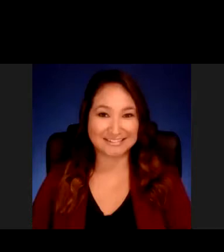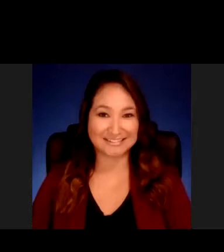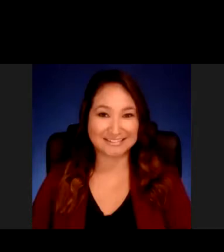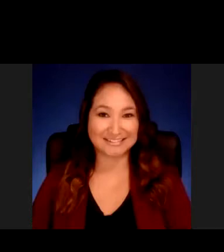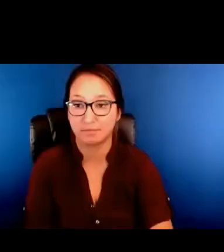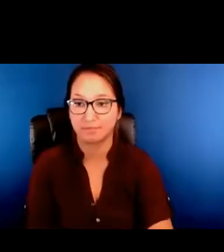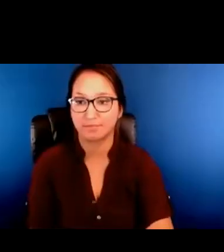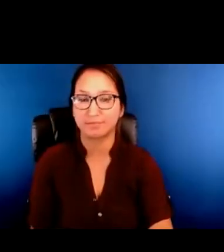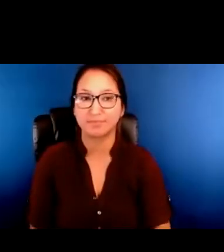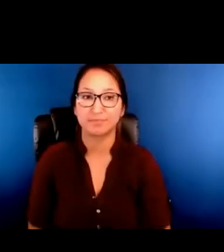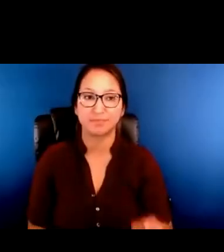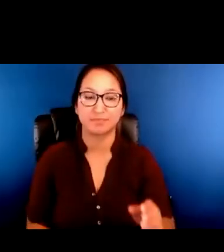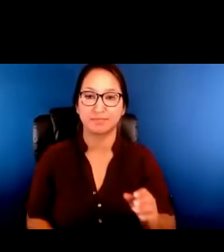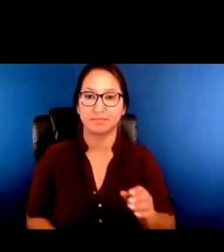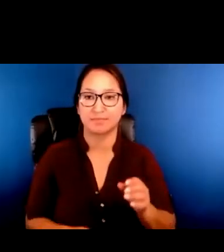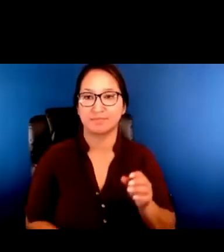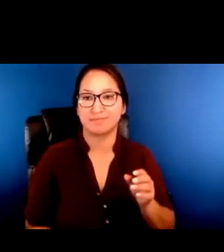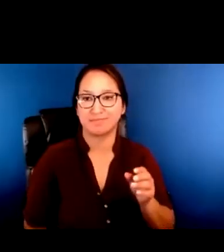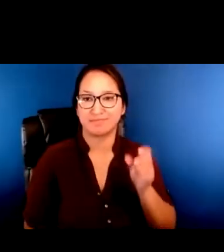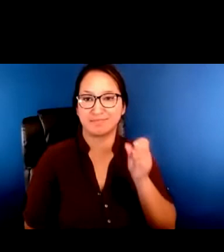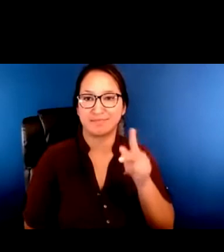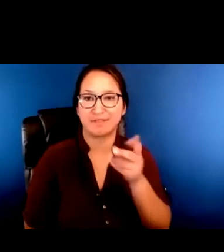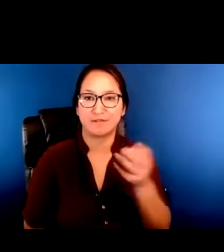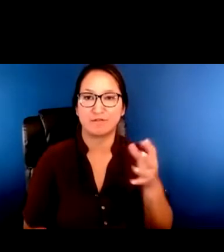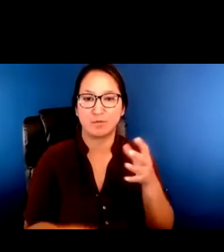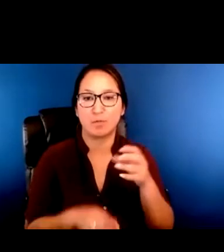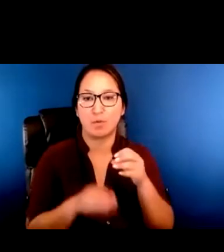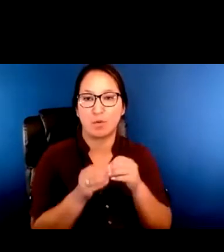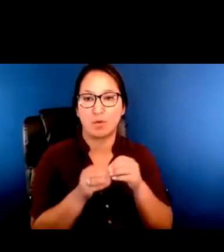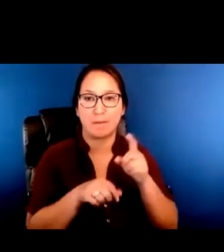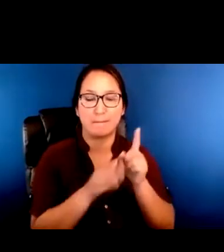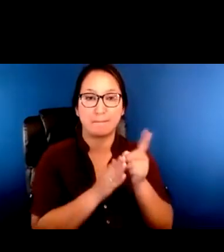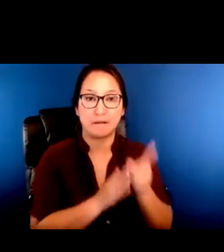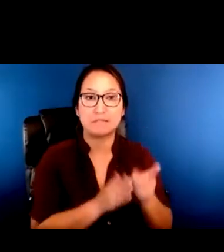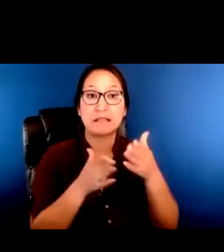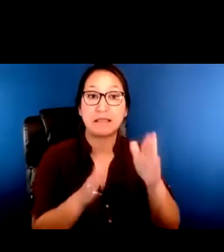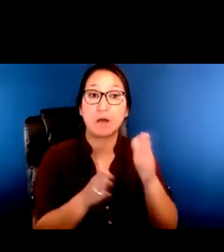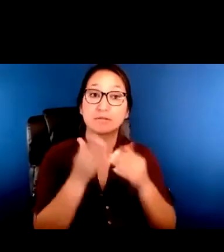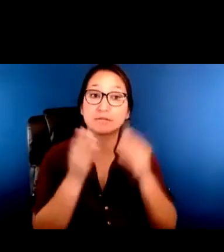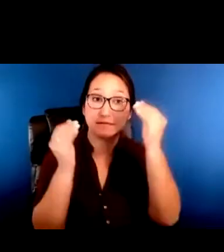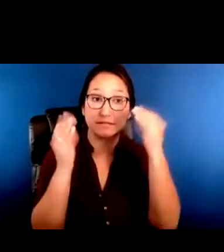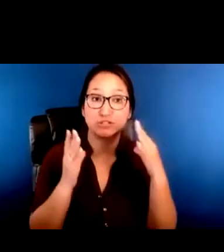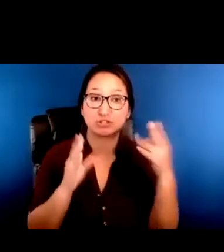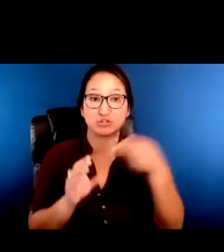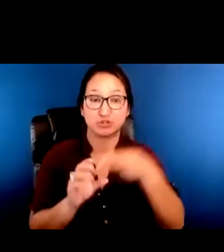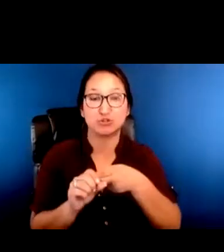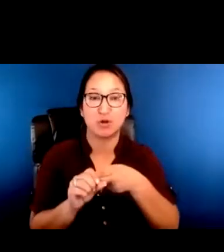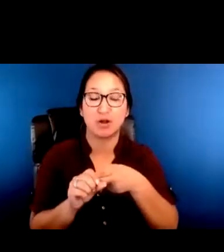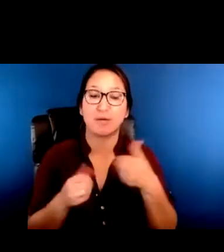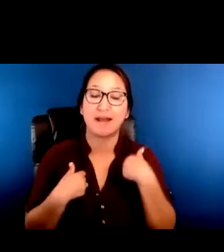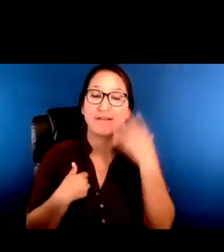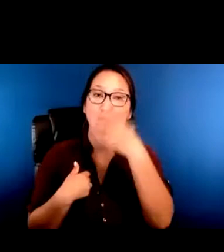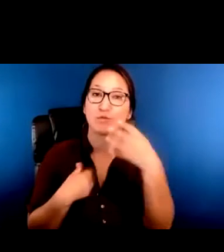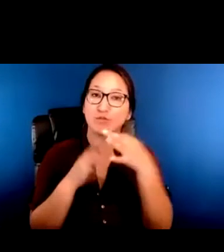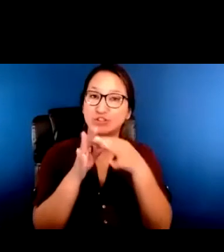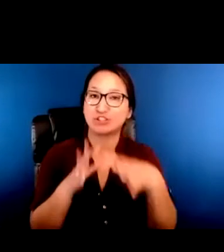Okay, folks, just a couple more minutes more. We're giving some teachers a chance to get in. We have our beautiful interpreter interpreting today.